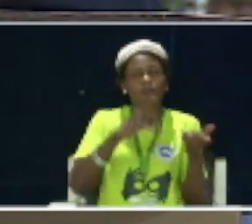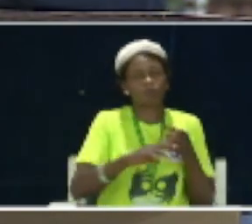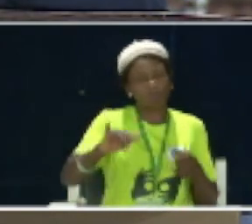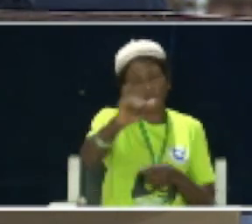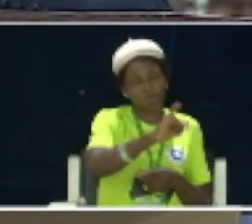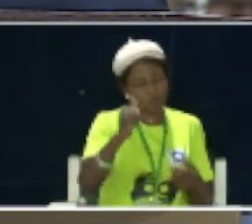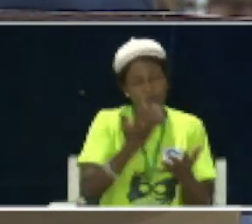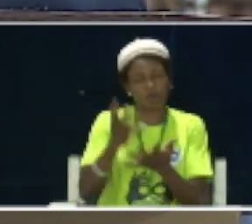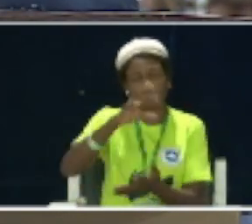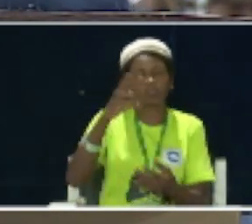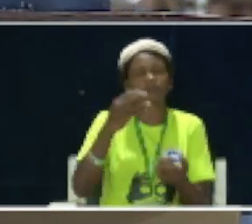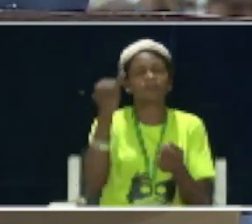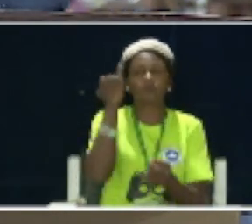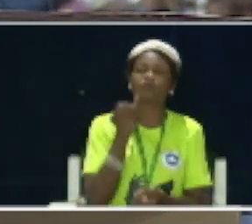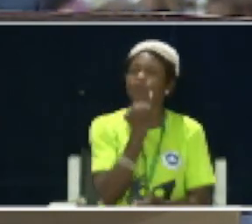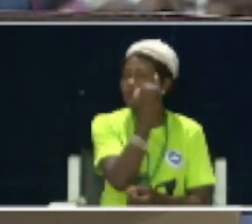Israel.